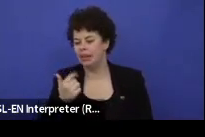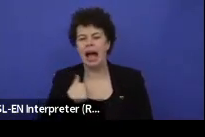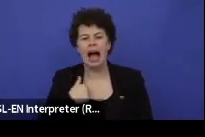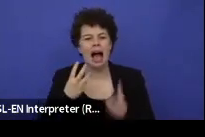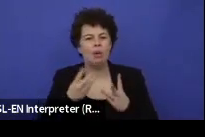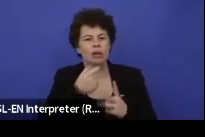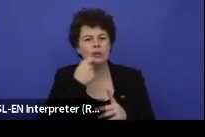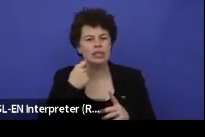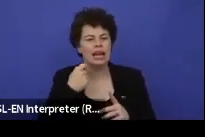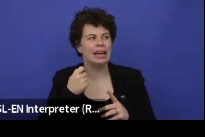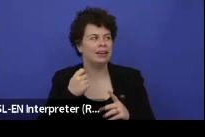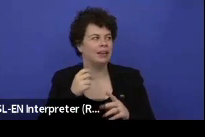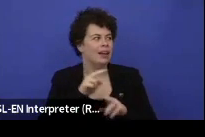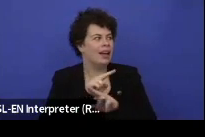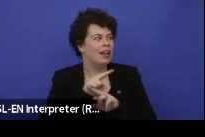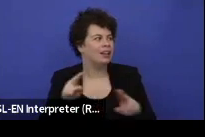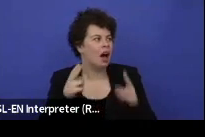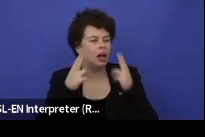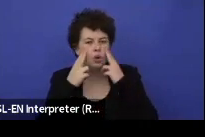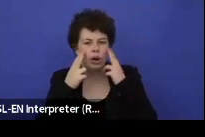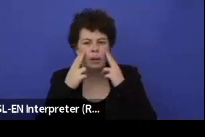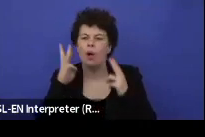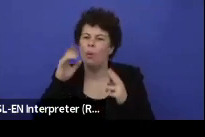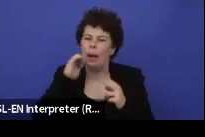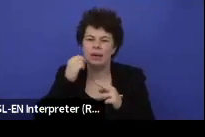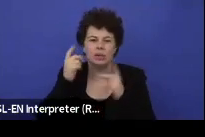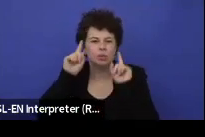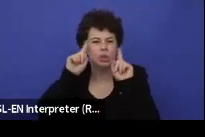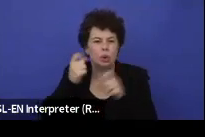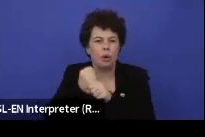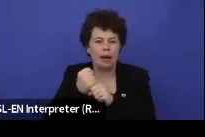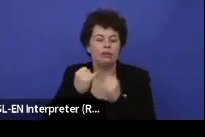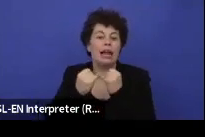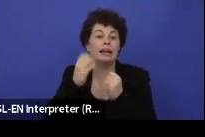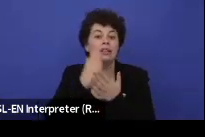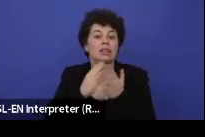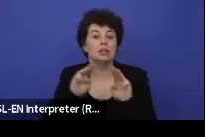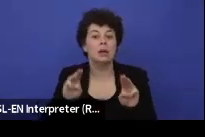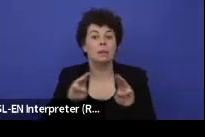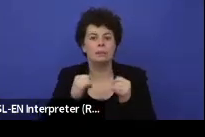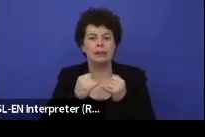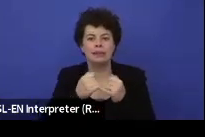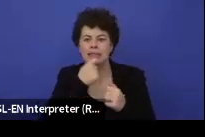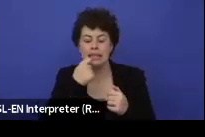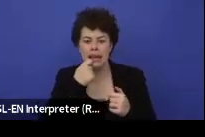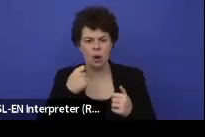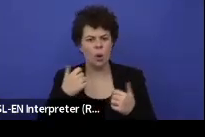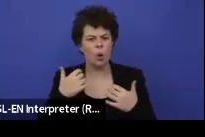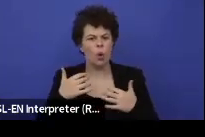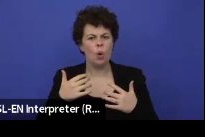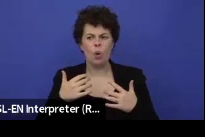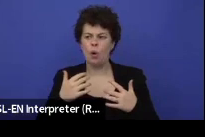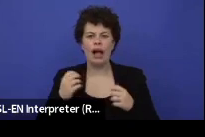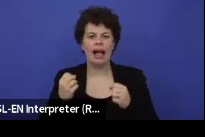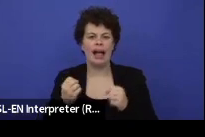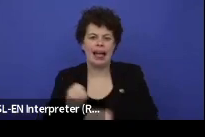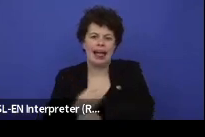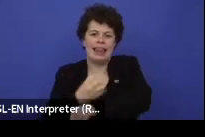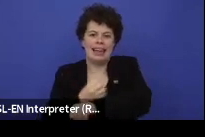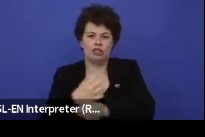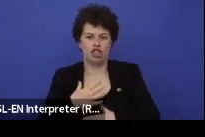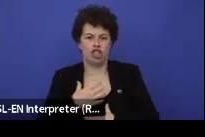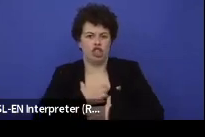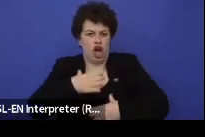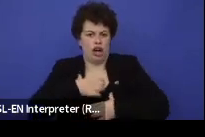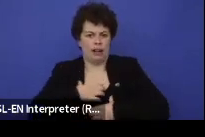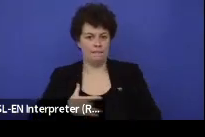think unusual just because we didn't know about them. So, for example, people say that they have a burning tongue, or there's this thing called electric shock syndrome, which